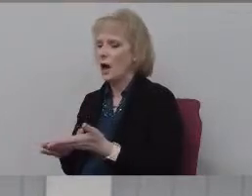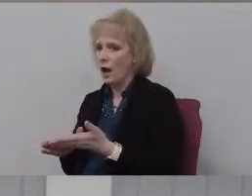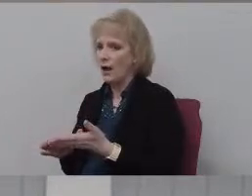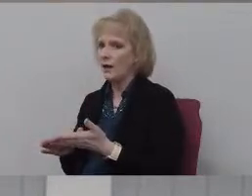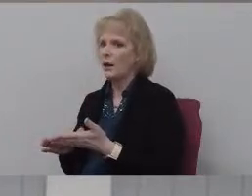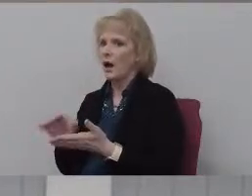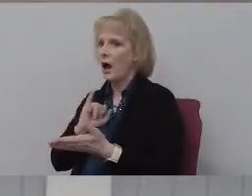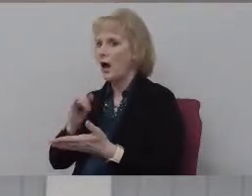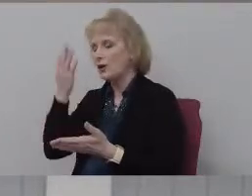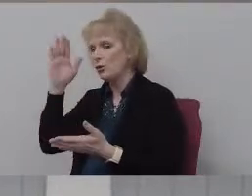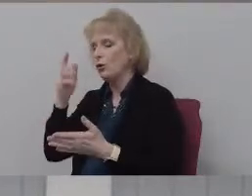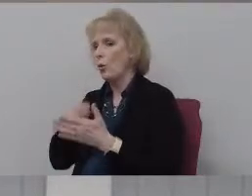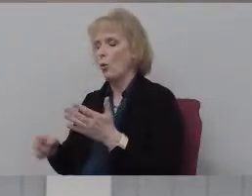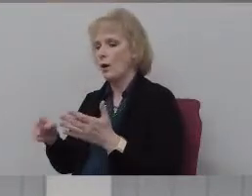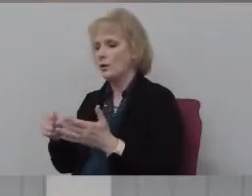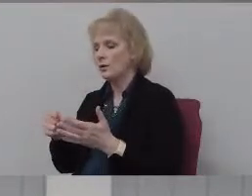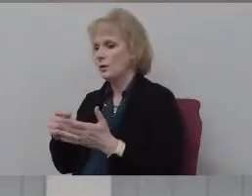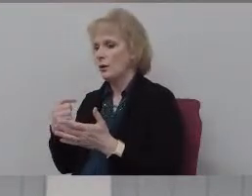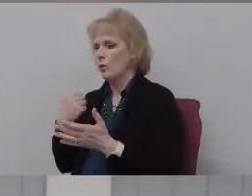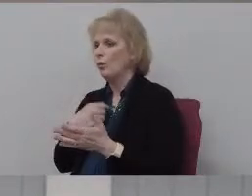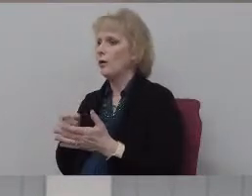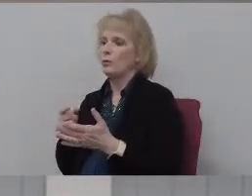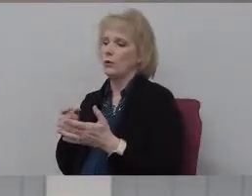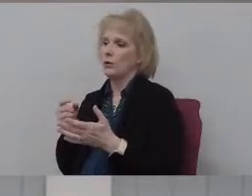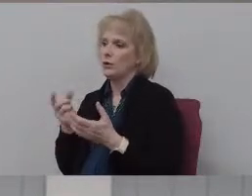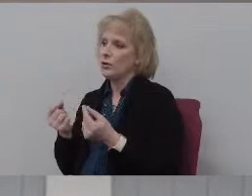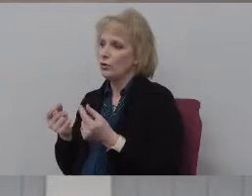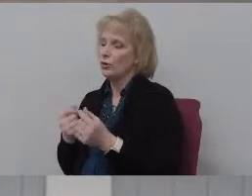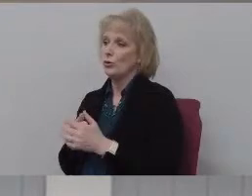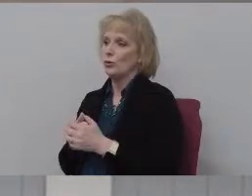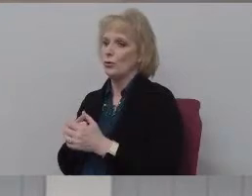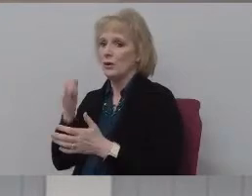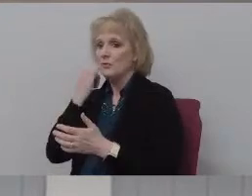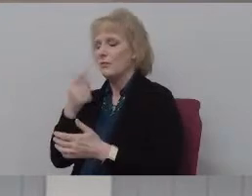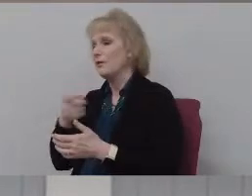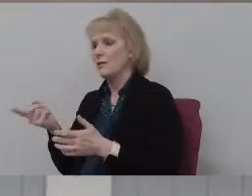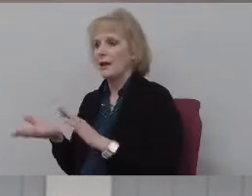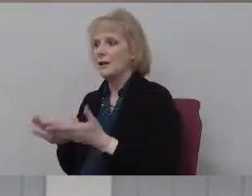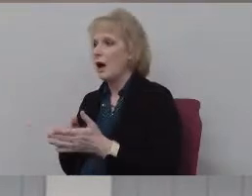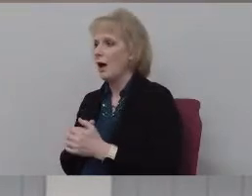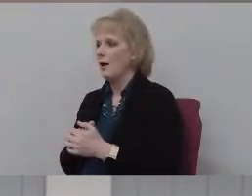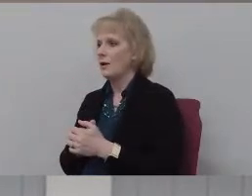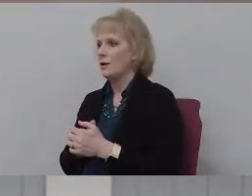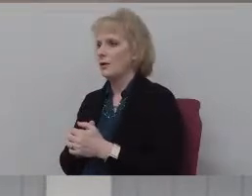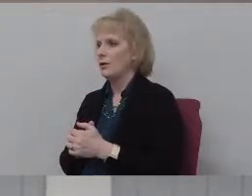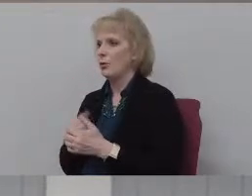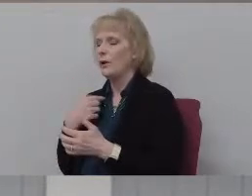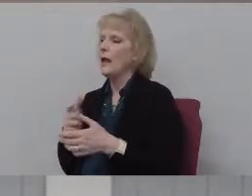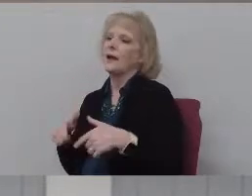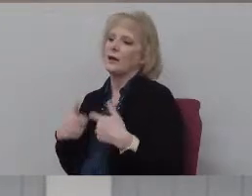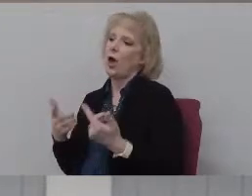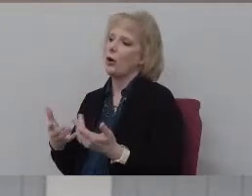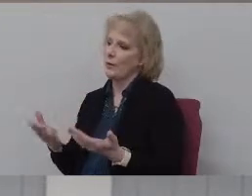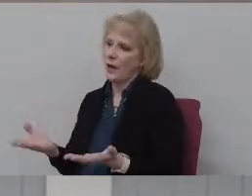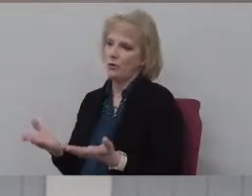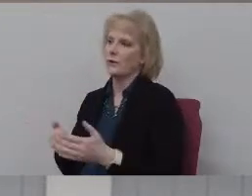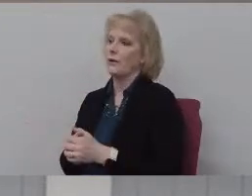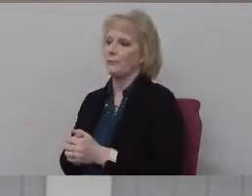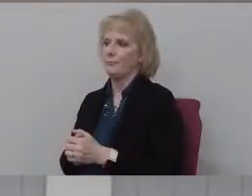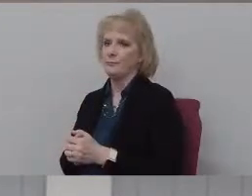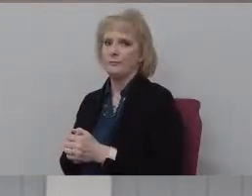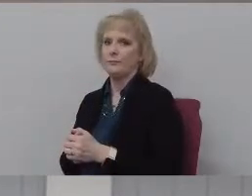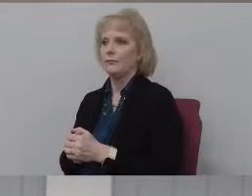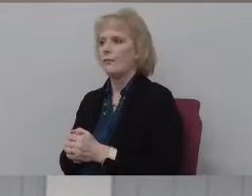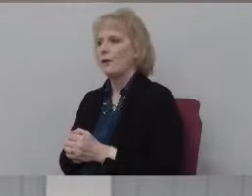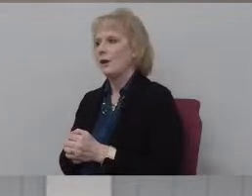I'm just telling you, you will be in absolute rebellion if you die before me. I'm just telling you, that's the way it is. But I can think that